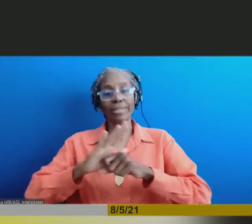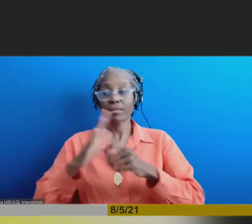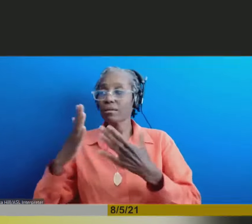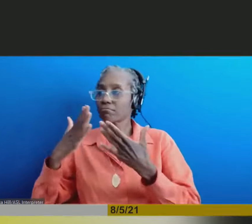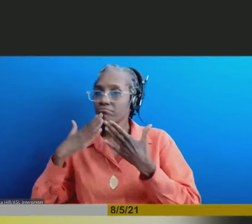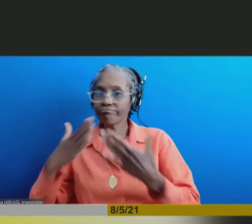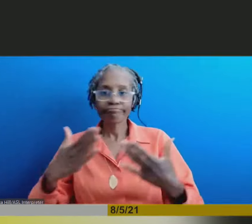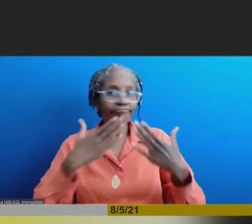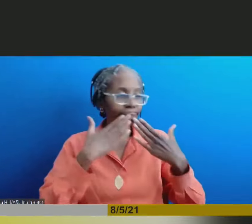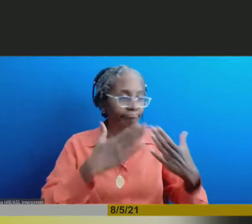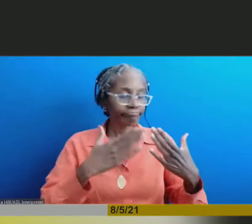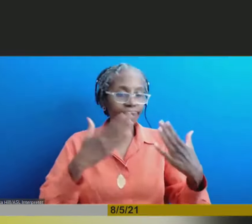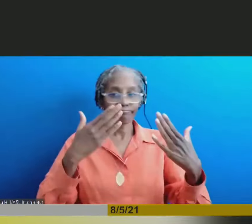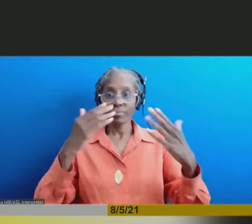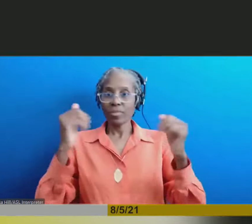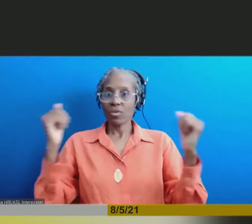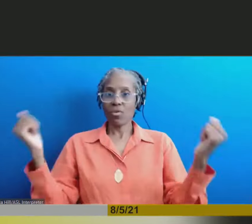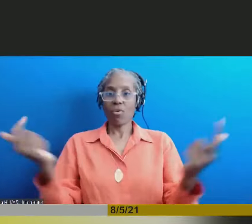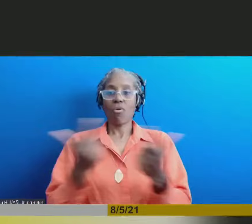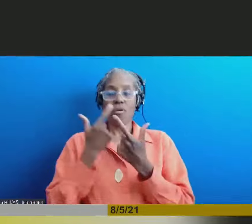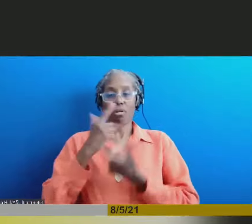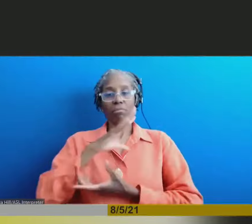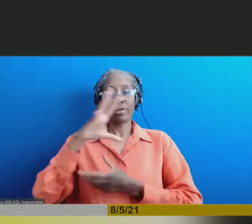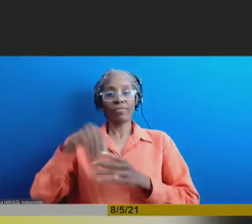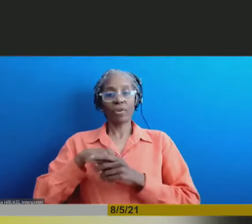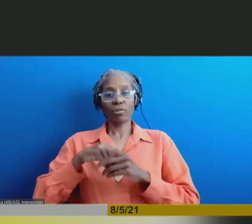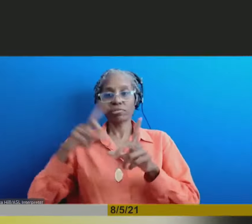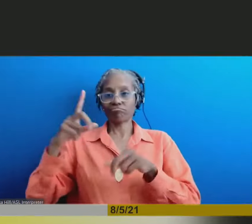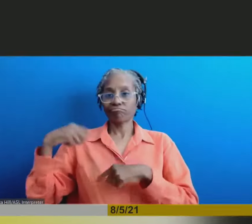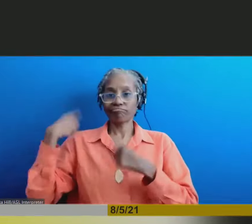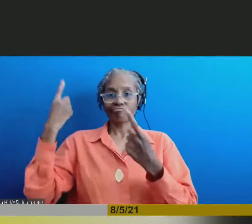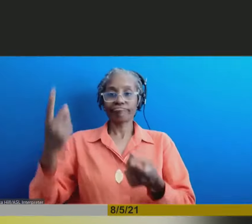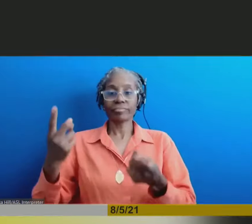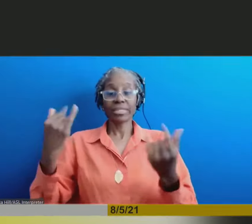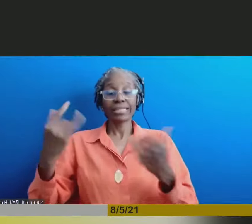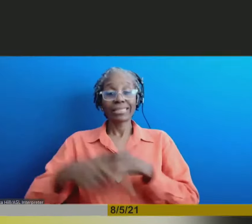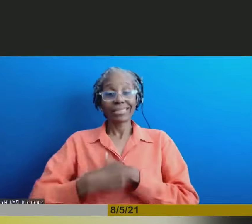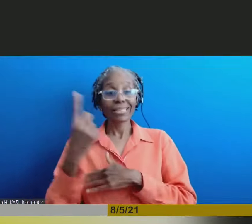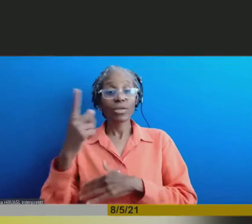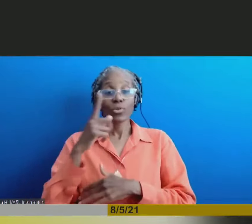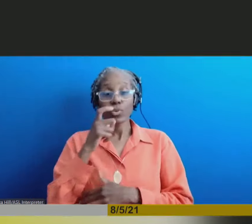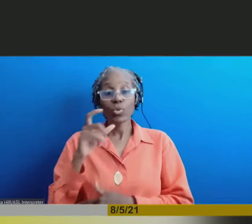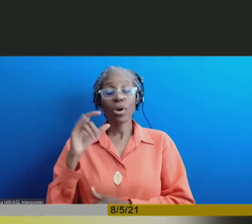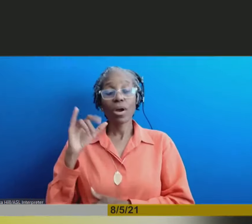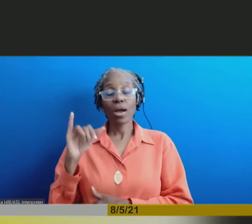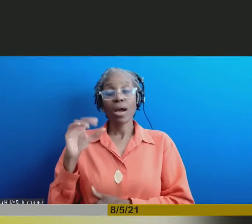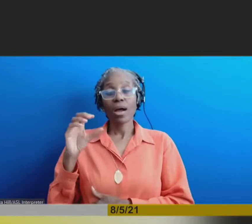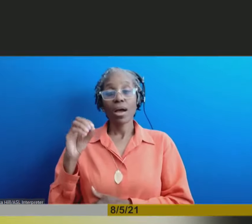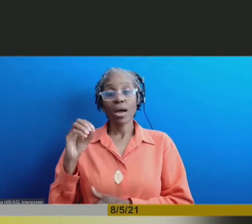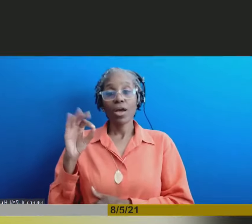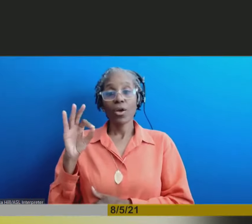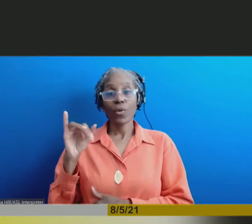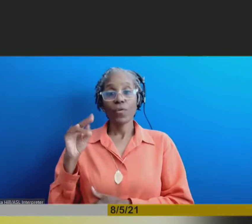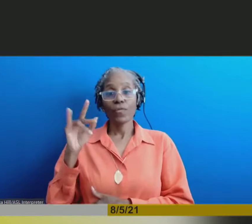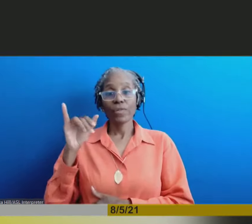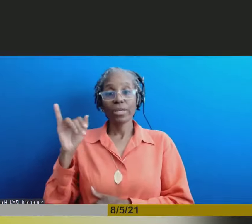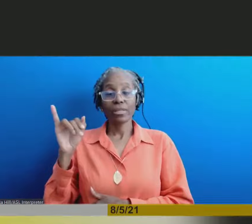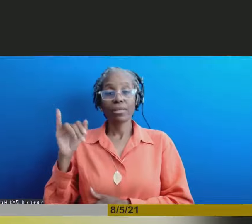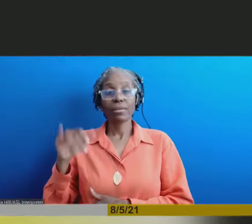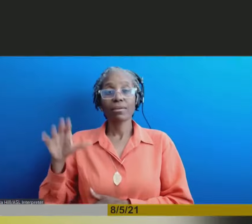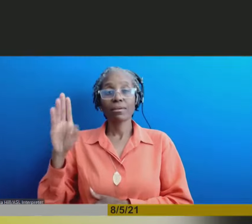acknowledge everyone who has been part of that. So today we have Iofemi Bryant, who normally works